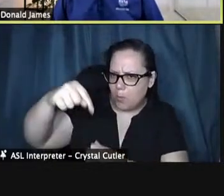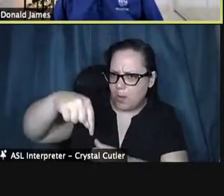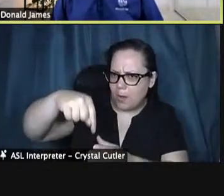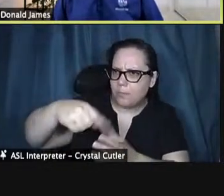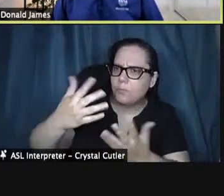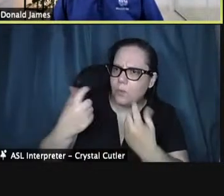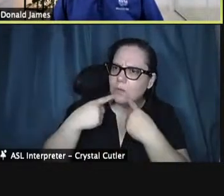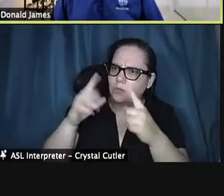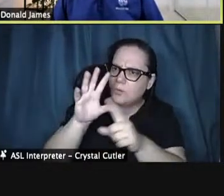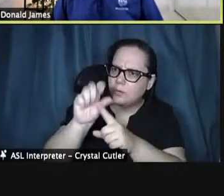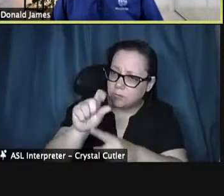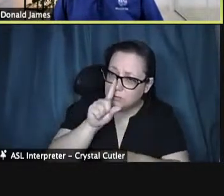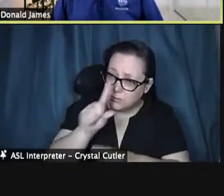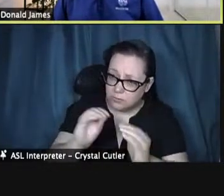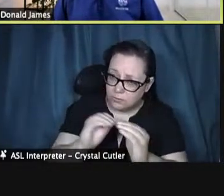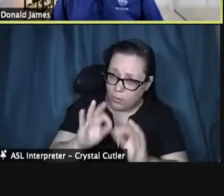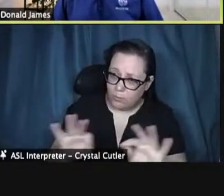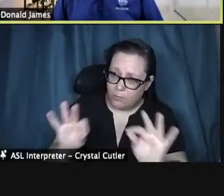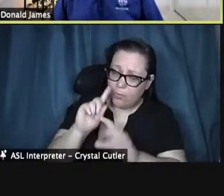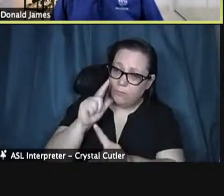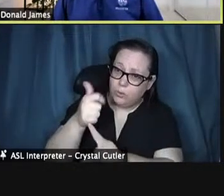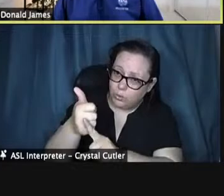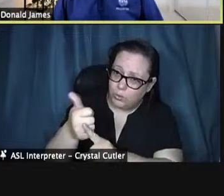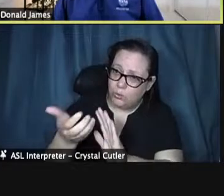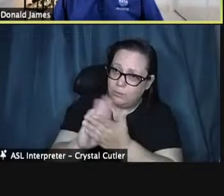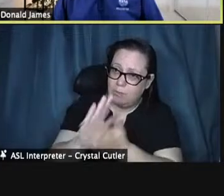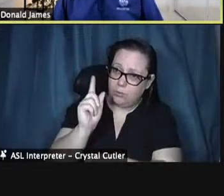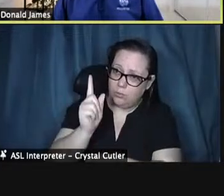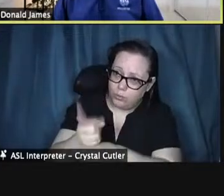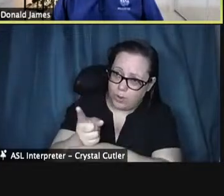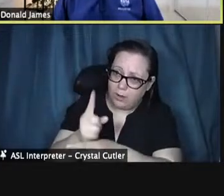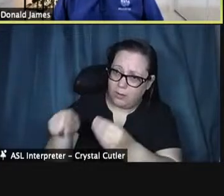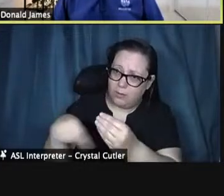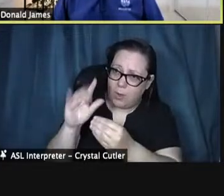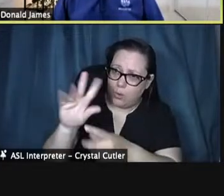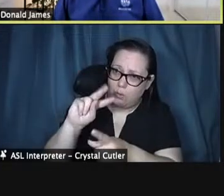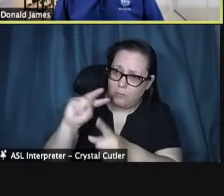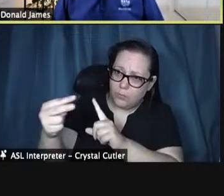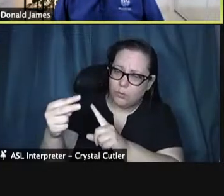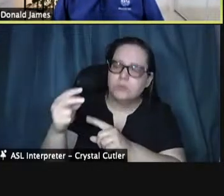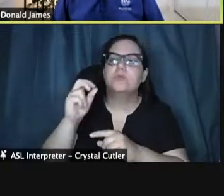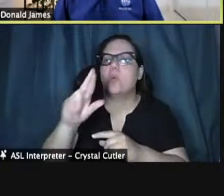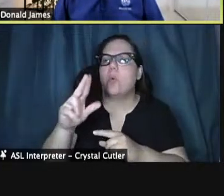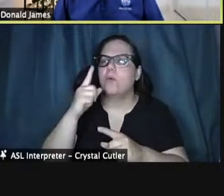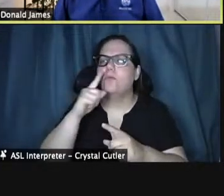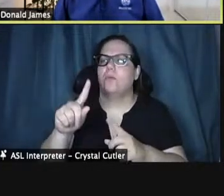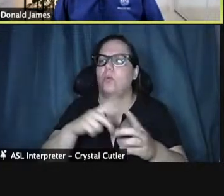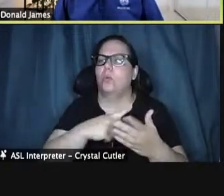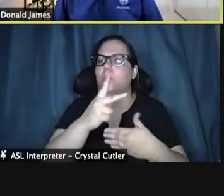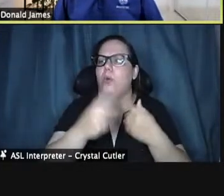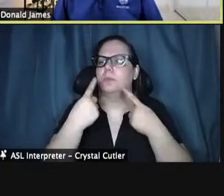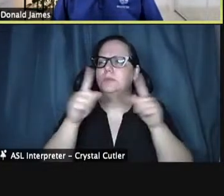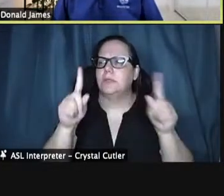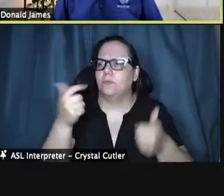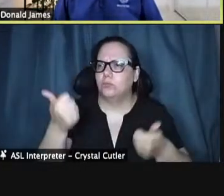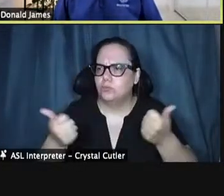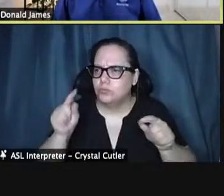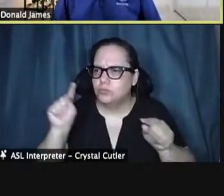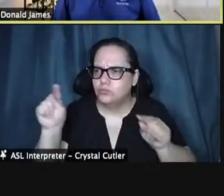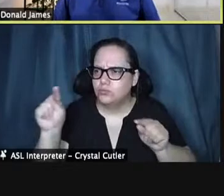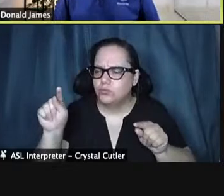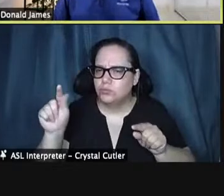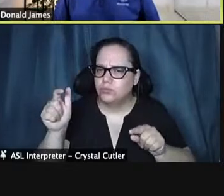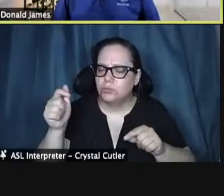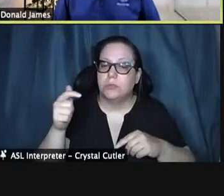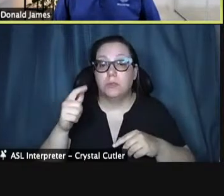it more important for you to be right about your views or to be successful? To my surprise, my